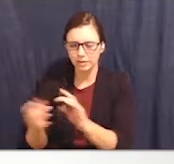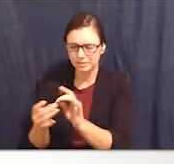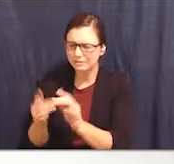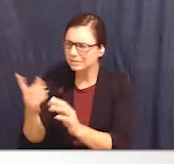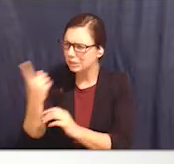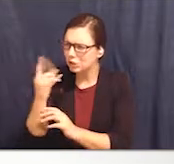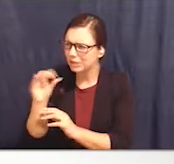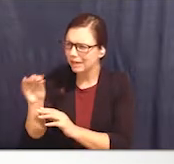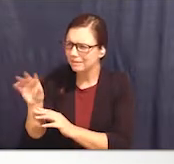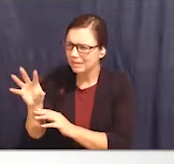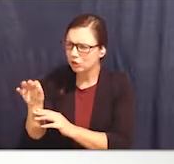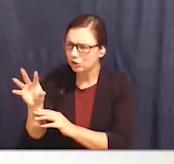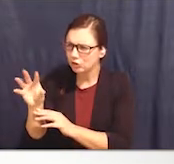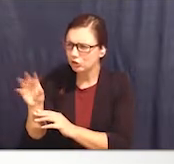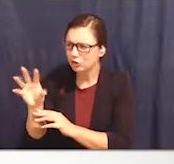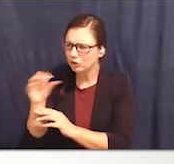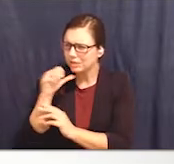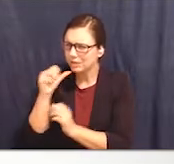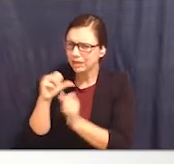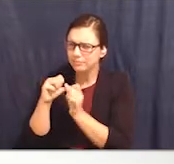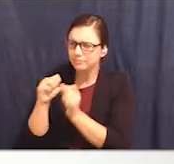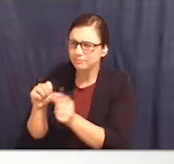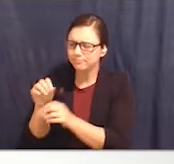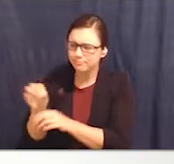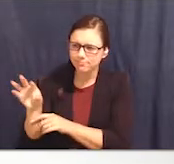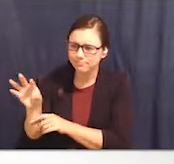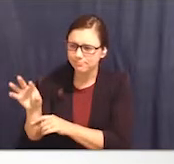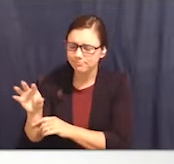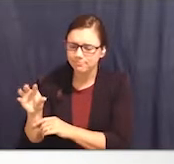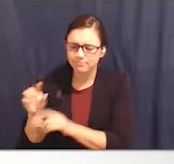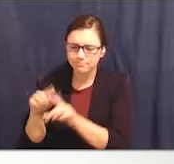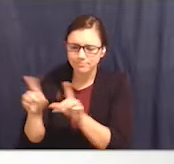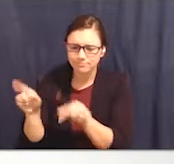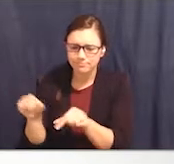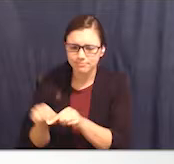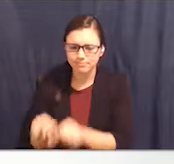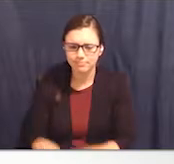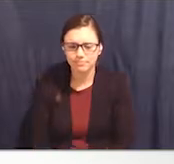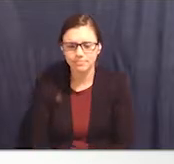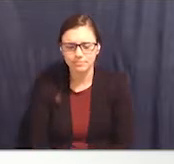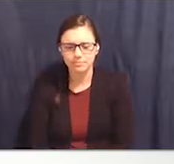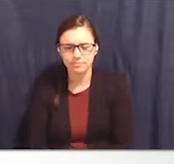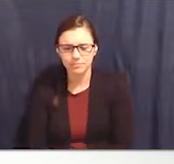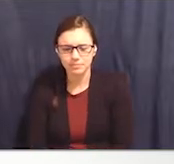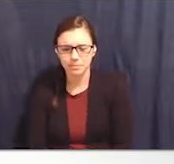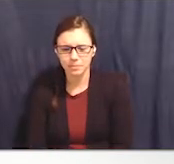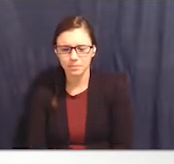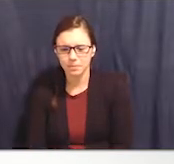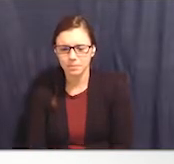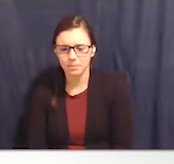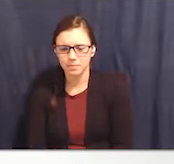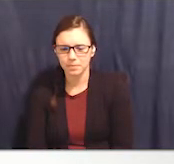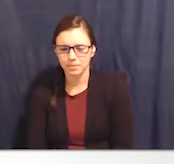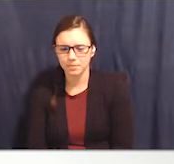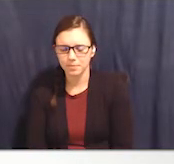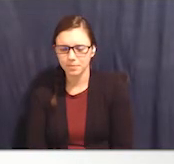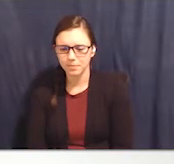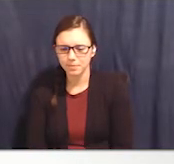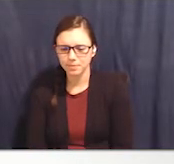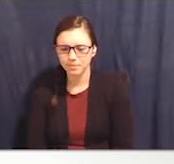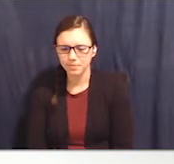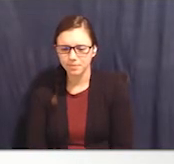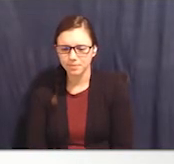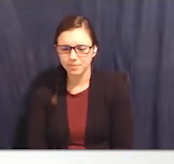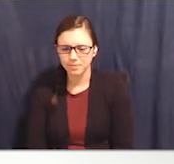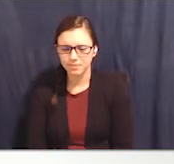and Technical Assistance Coordinator at the Florida Center for Students with Unique Abilities. And Dr. Janice C. Brooks